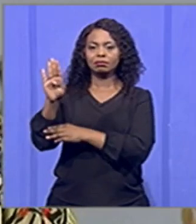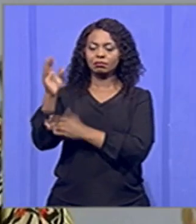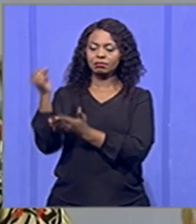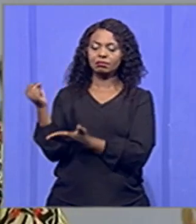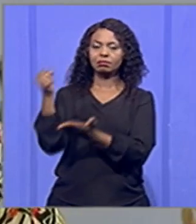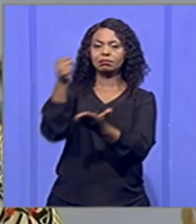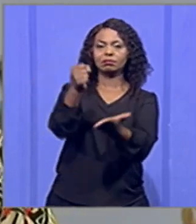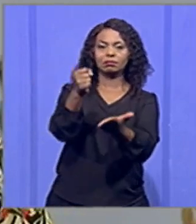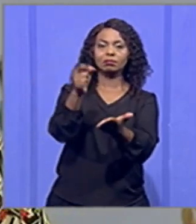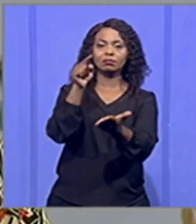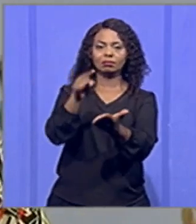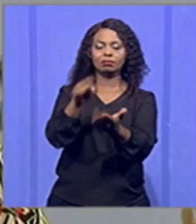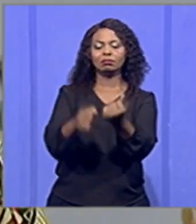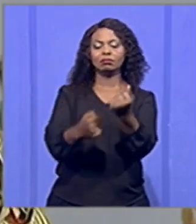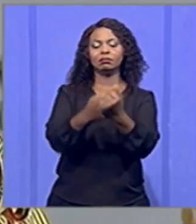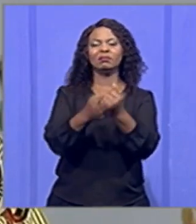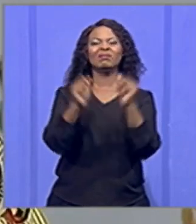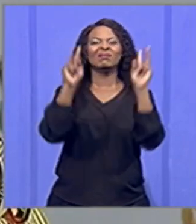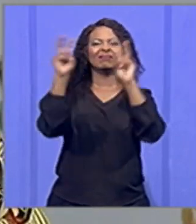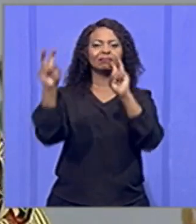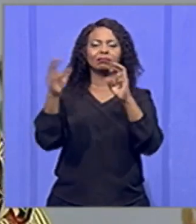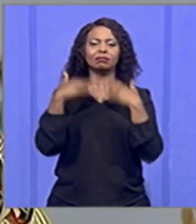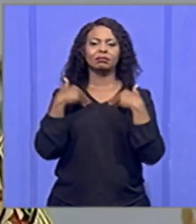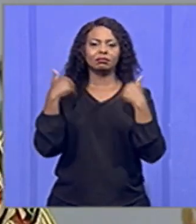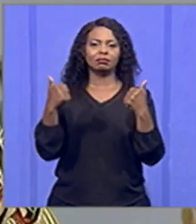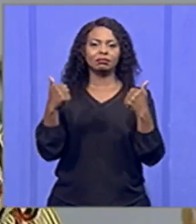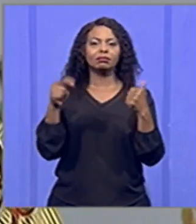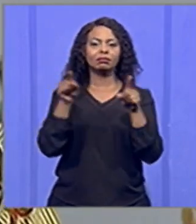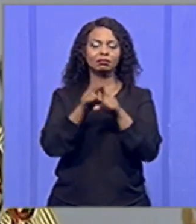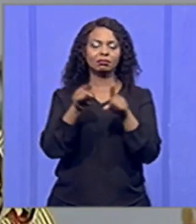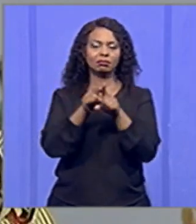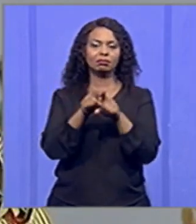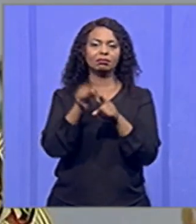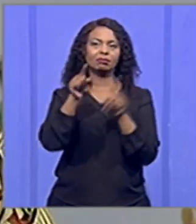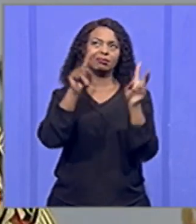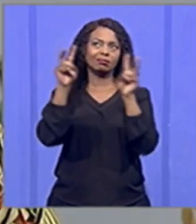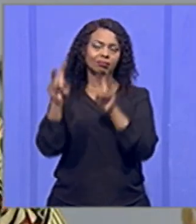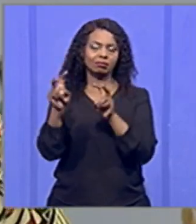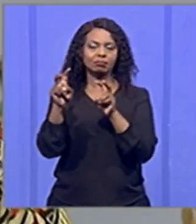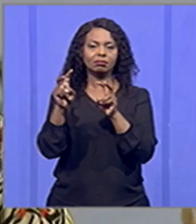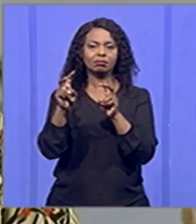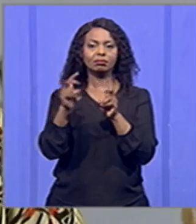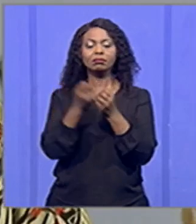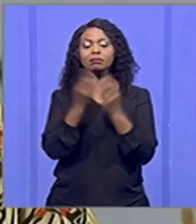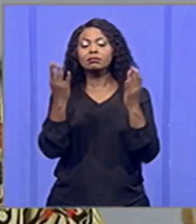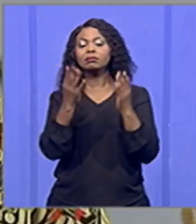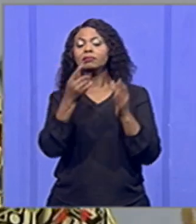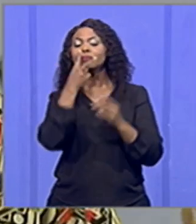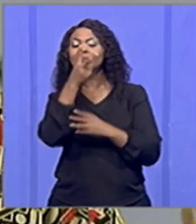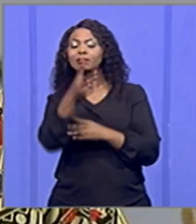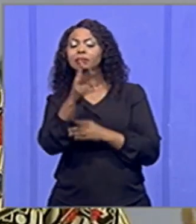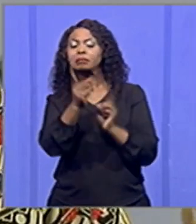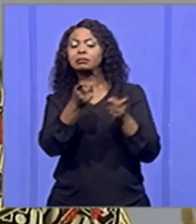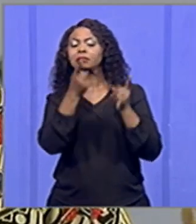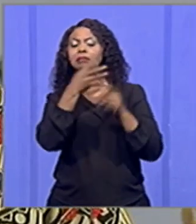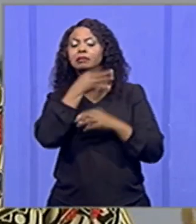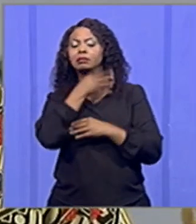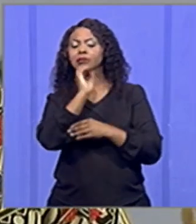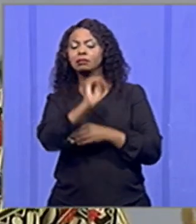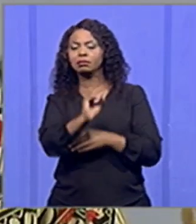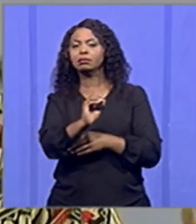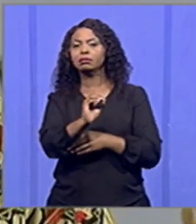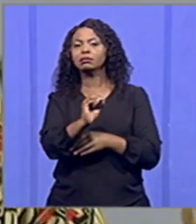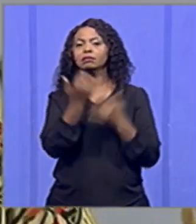to support the health sector, largely in terms of the very pressing areas of